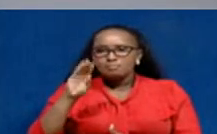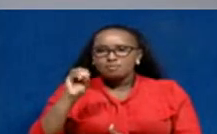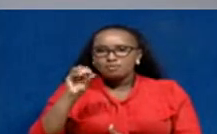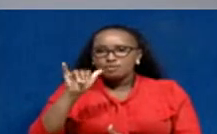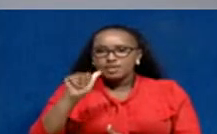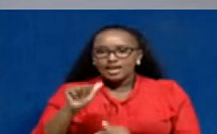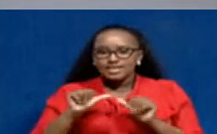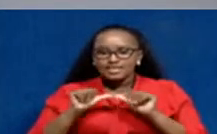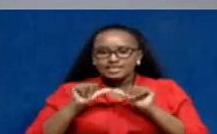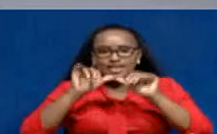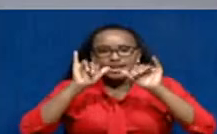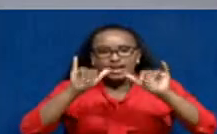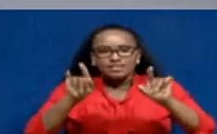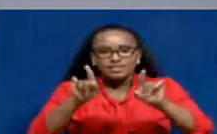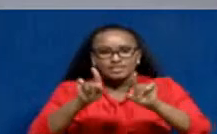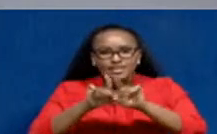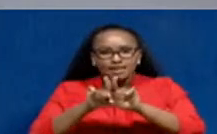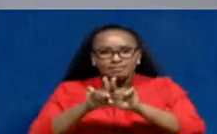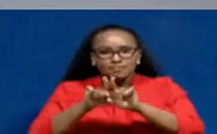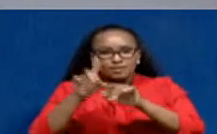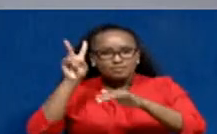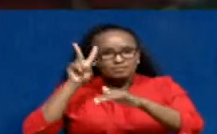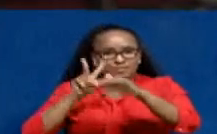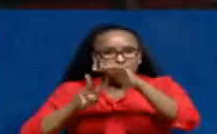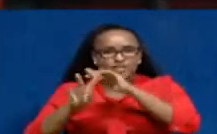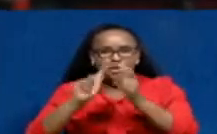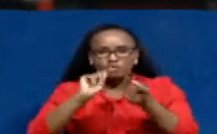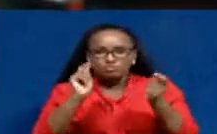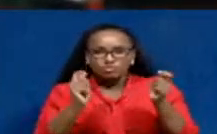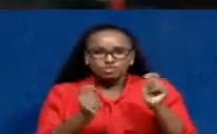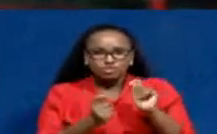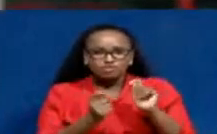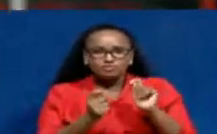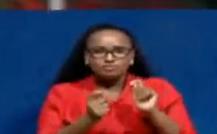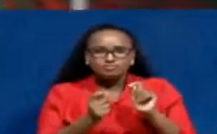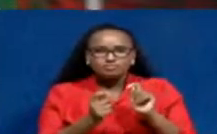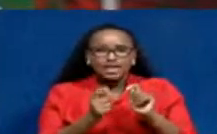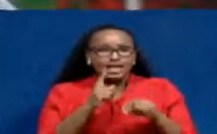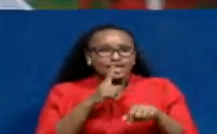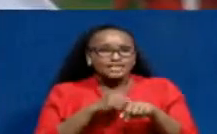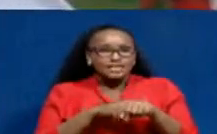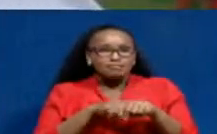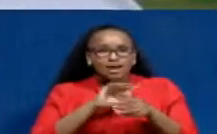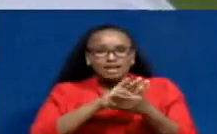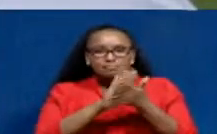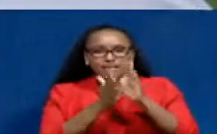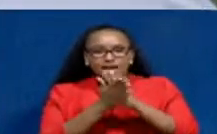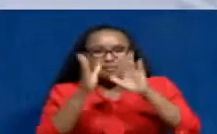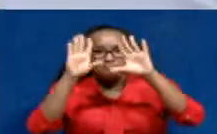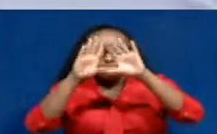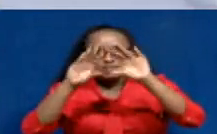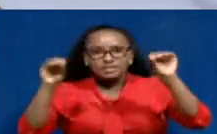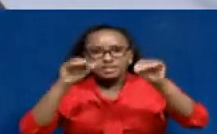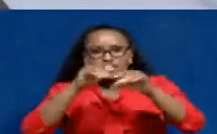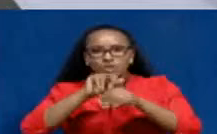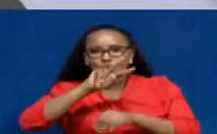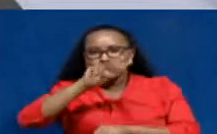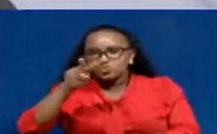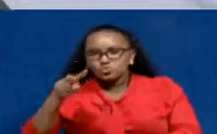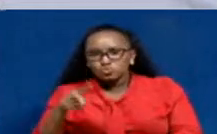guiding light of our economic transformation. When he became president in